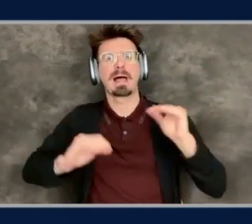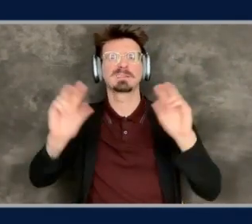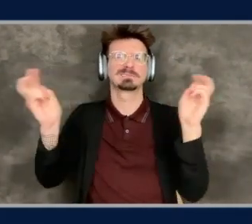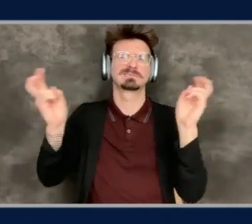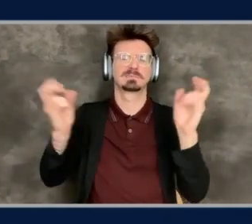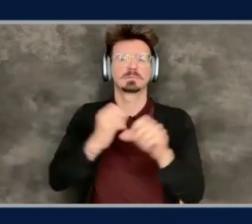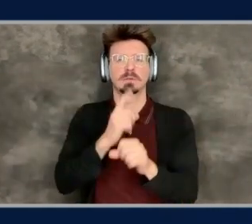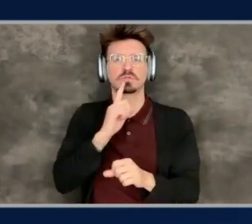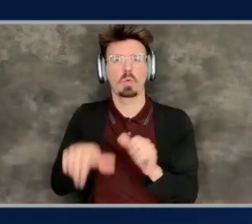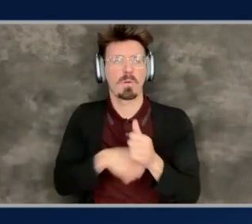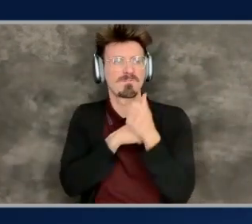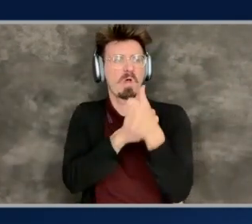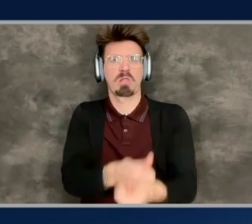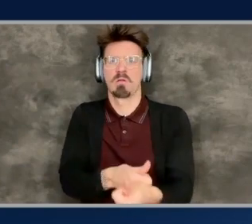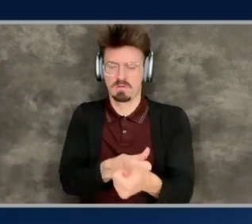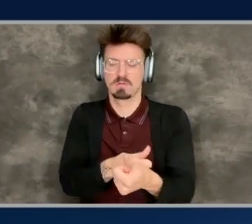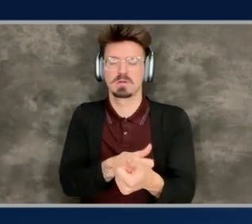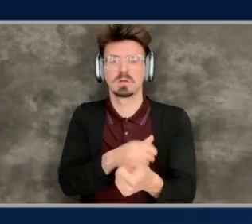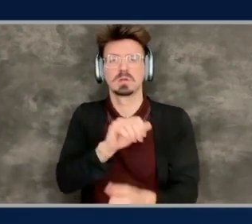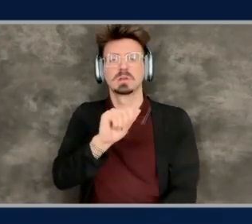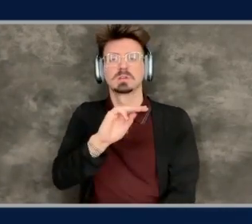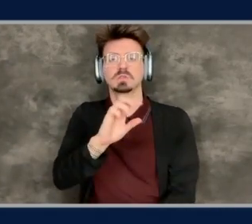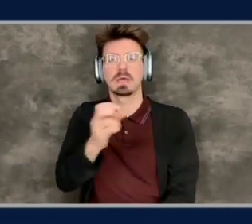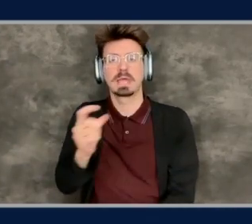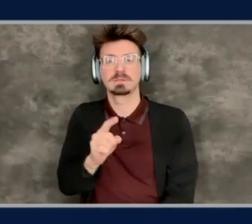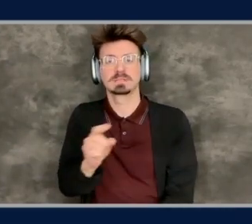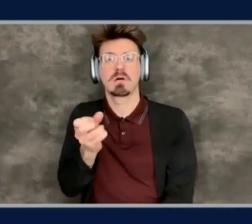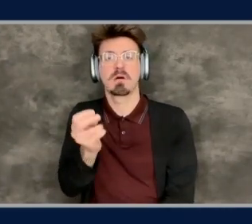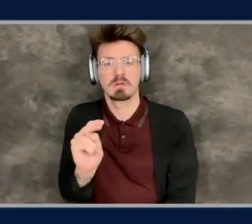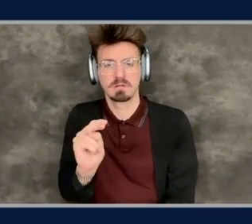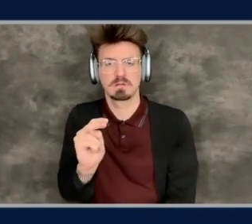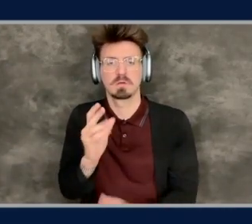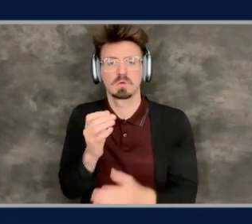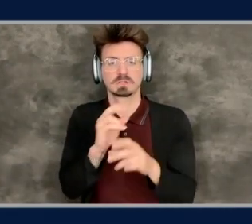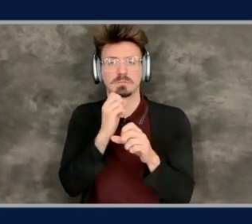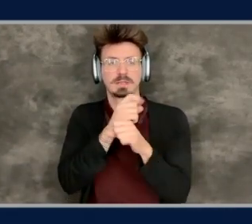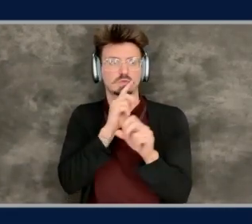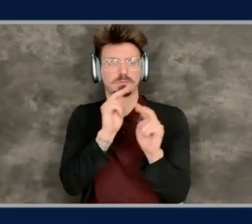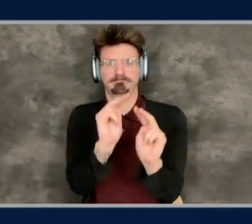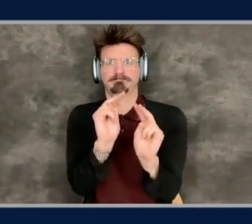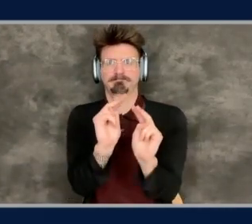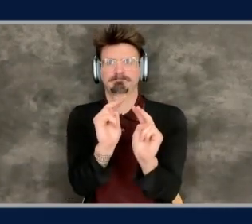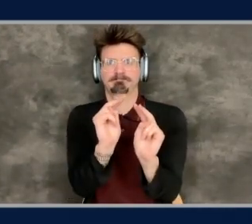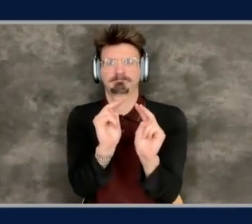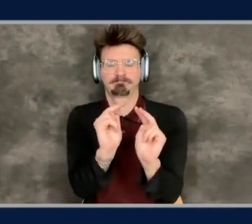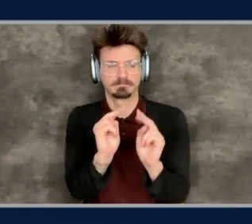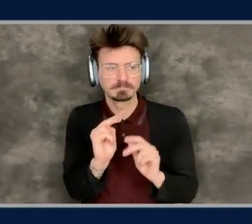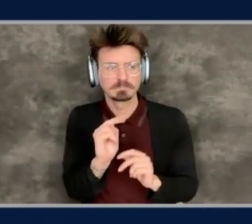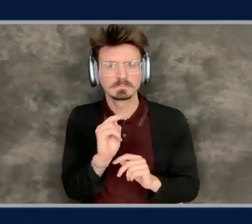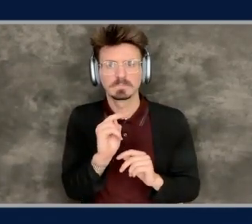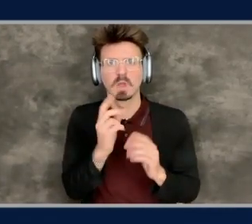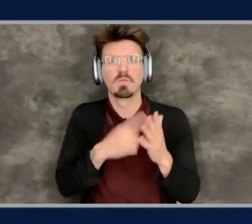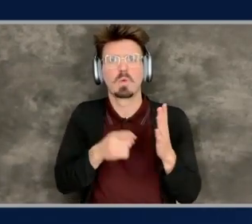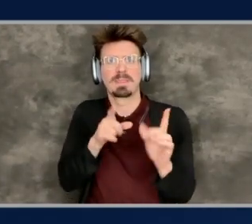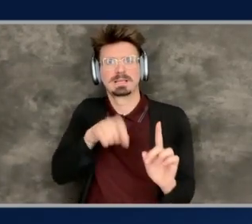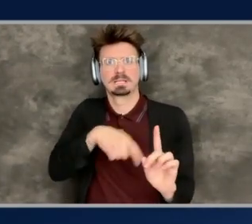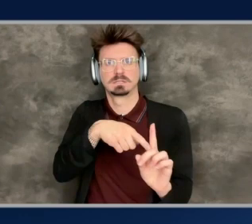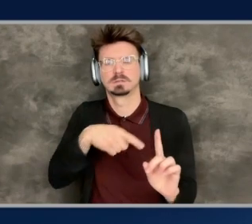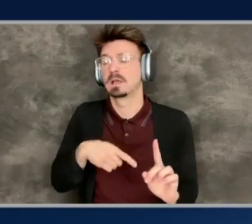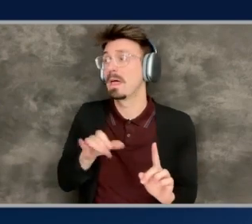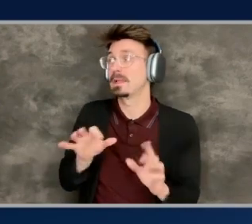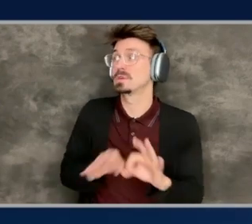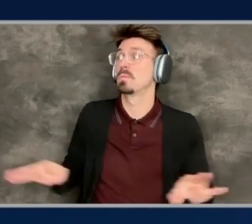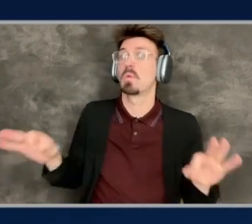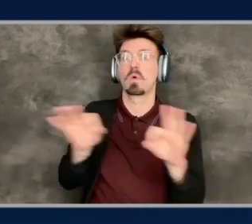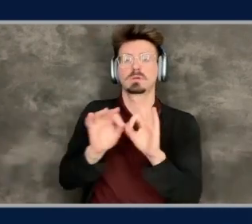Q, the transformation is also like guided by what the enterprise needs up. Right. I think that's really important to highlight, right? This is